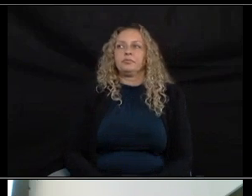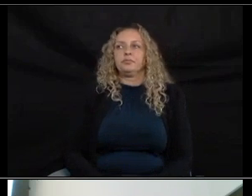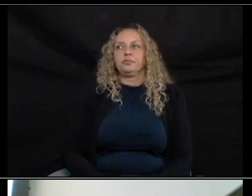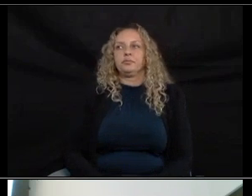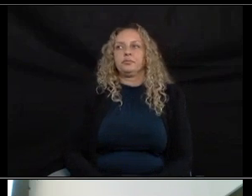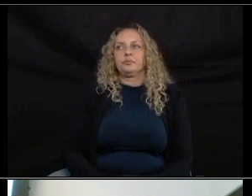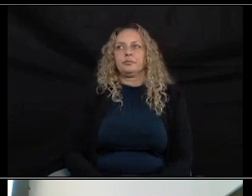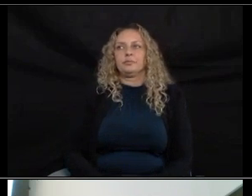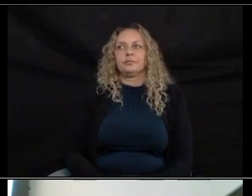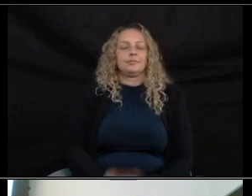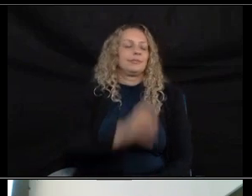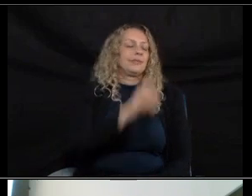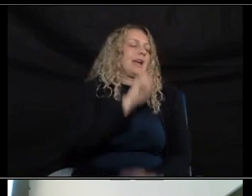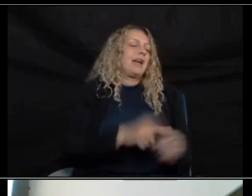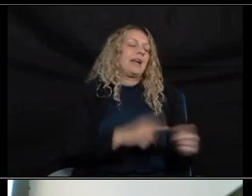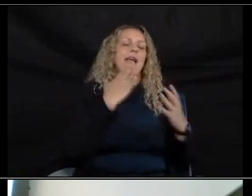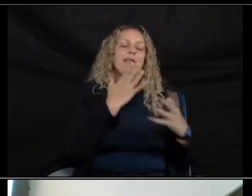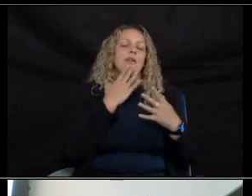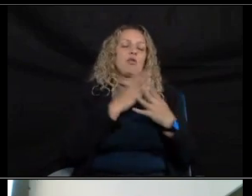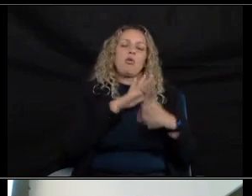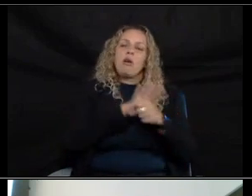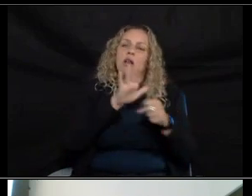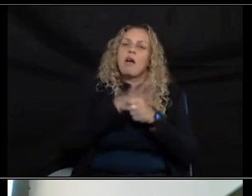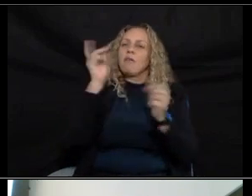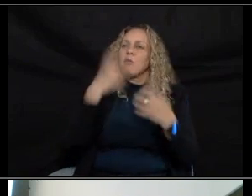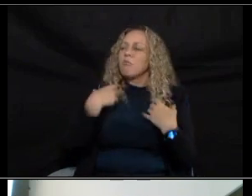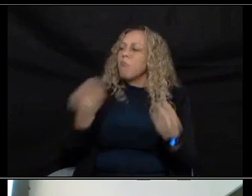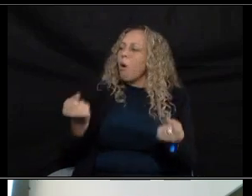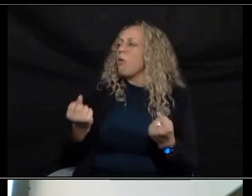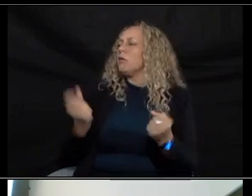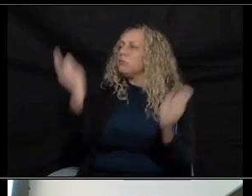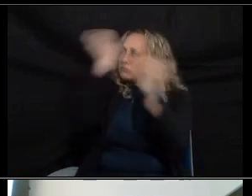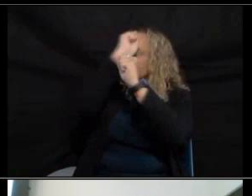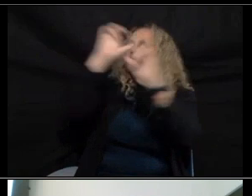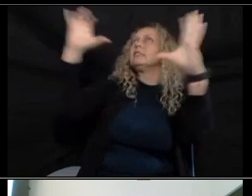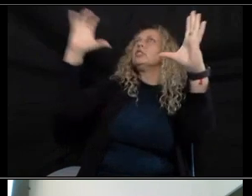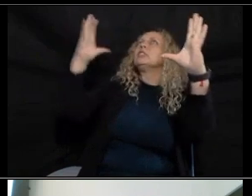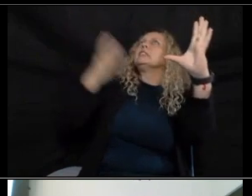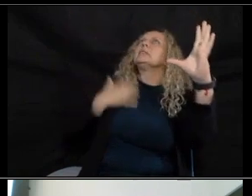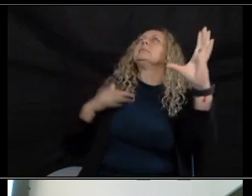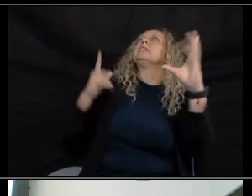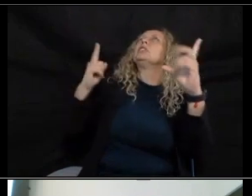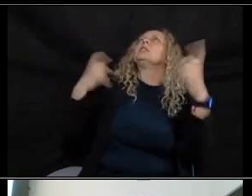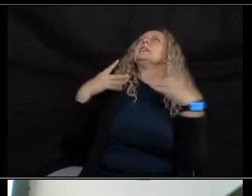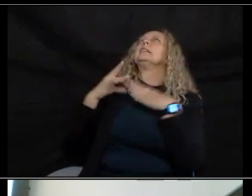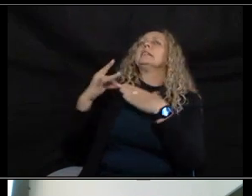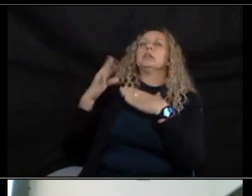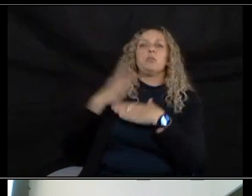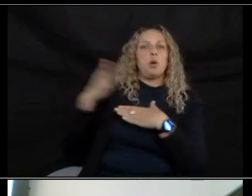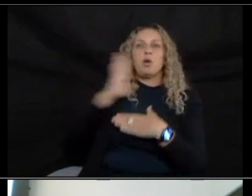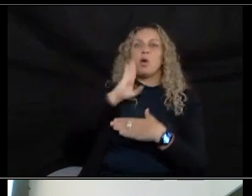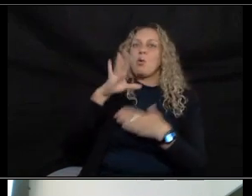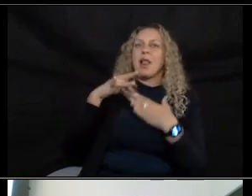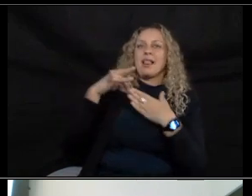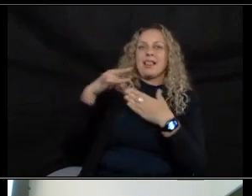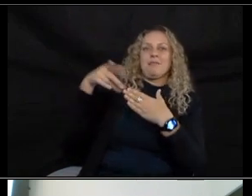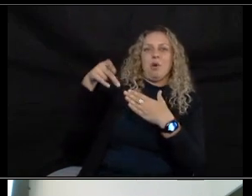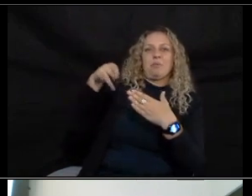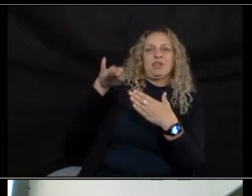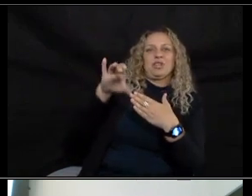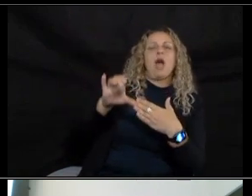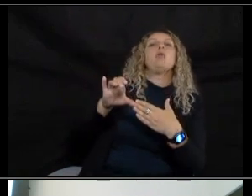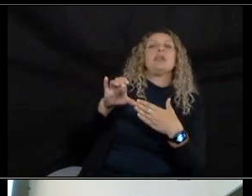I cannot thank you enough for your boldness, for your vision, for your compassion, and above all, for your leadership. Boynton Beach is going to lead Palm Beach